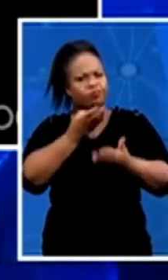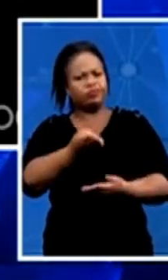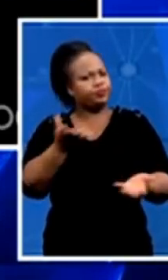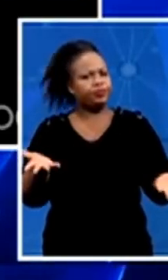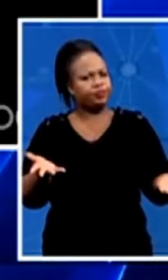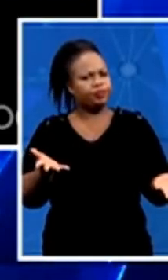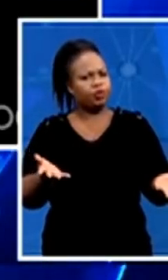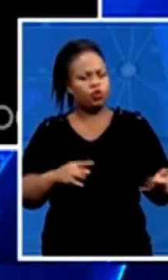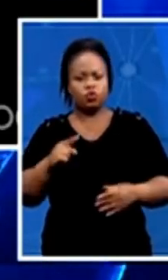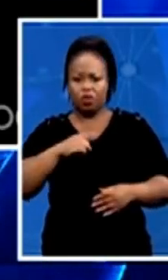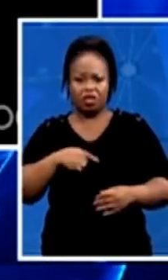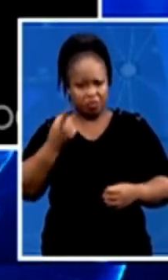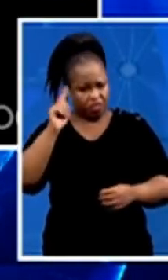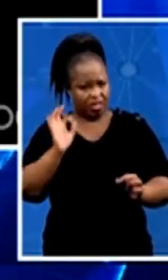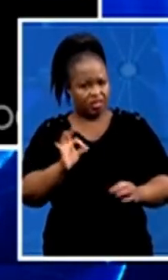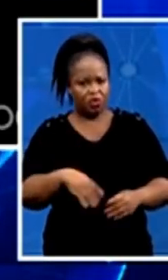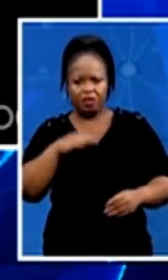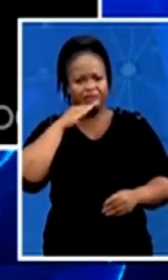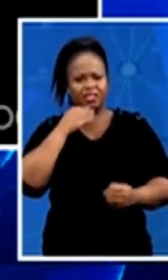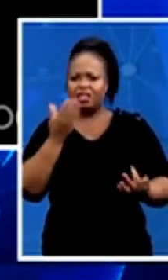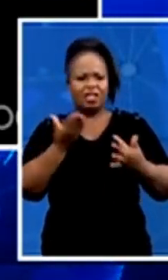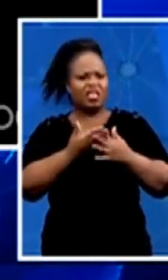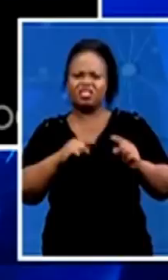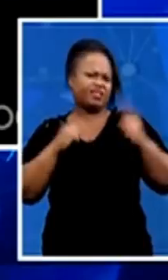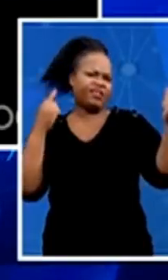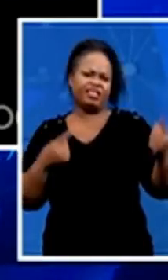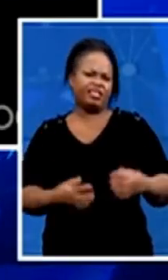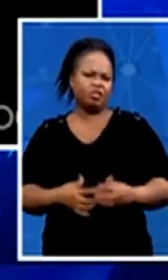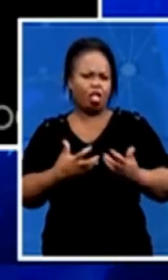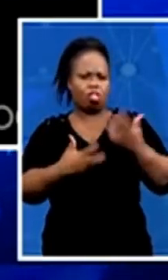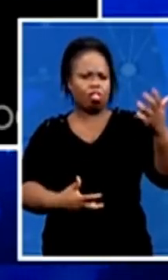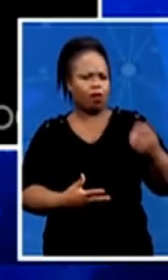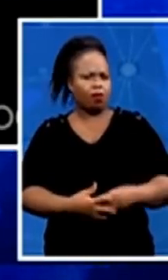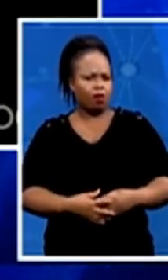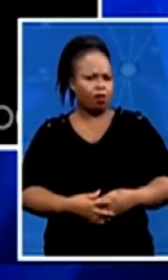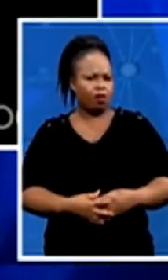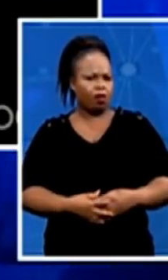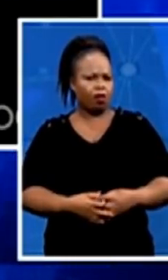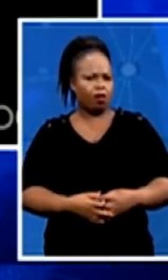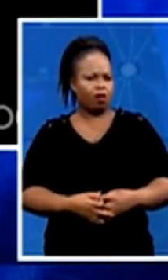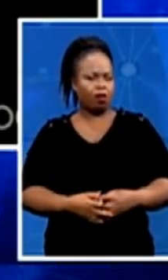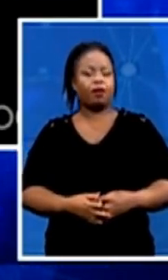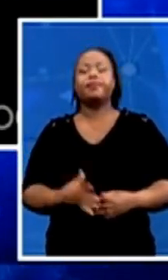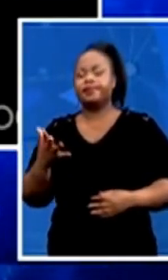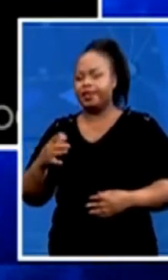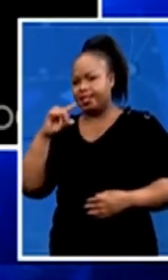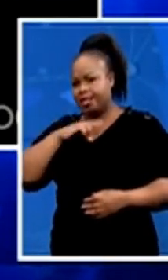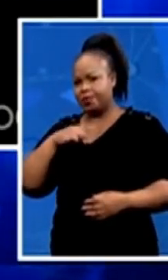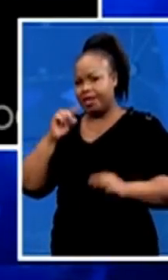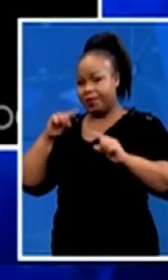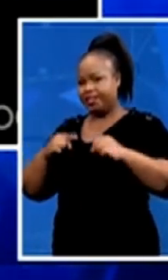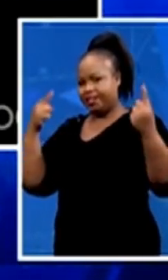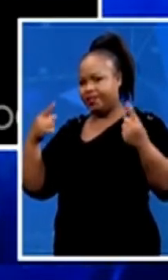is completely distinguishable. Okay, well, that's where we differ, Justice Machit, with respect when we say